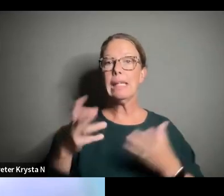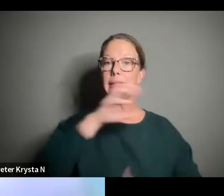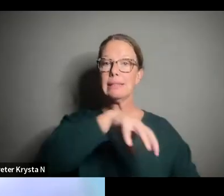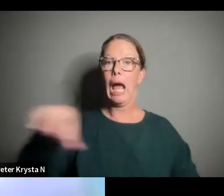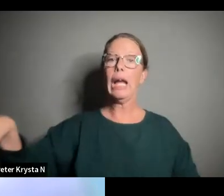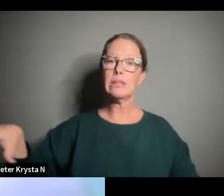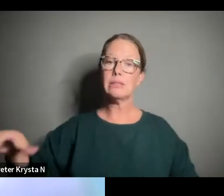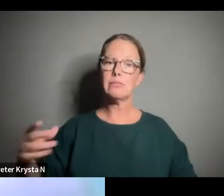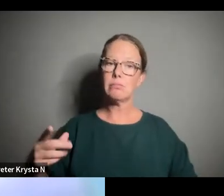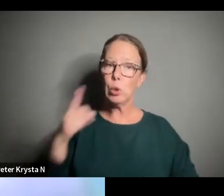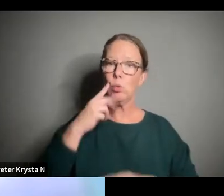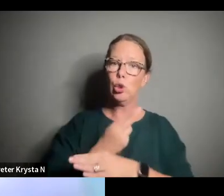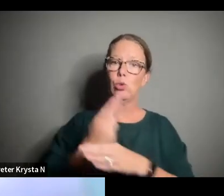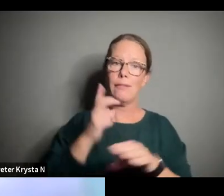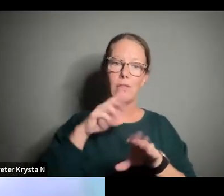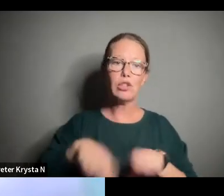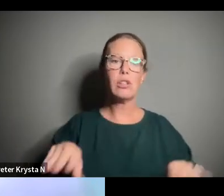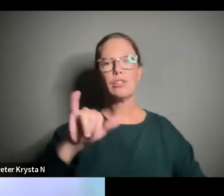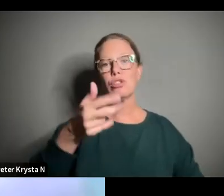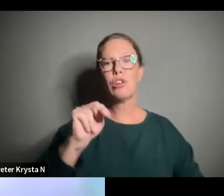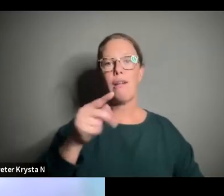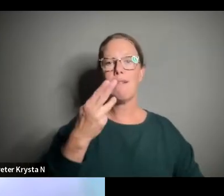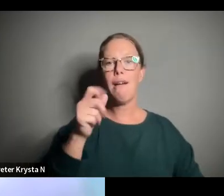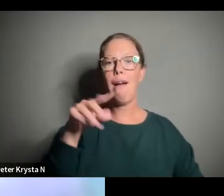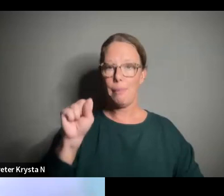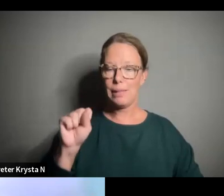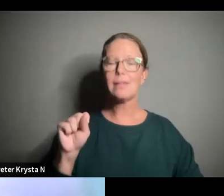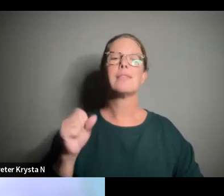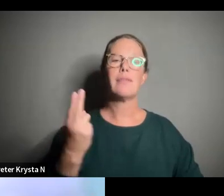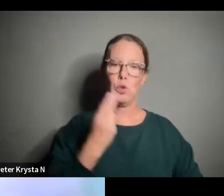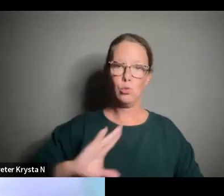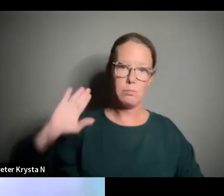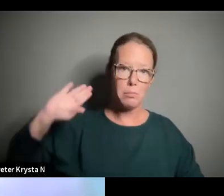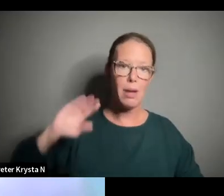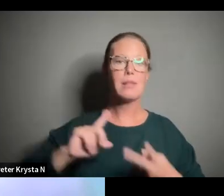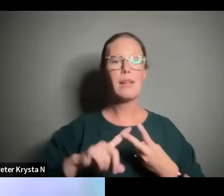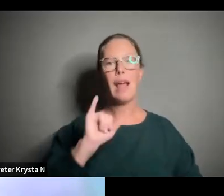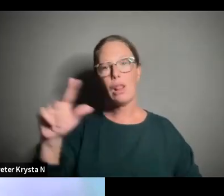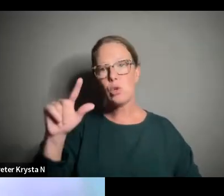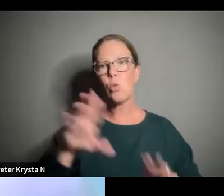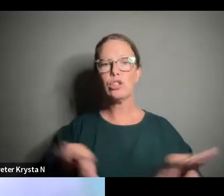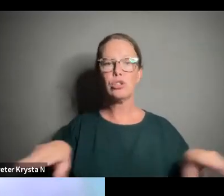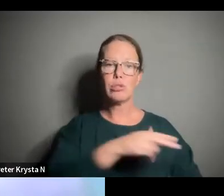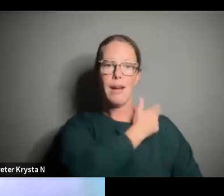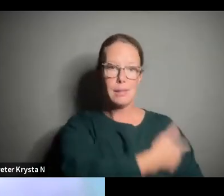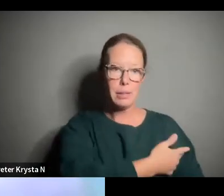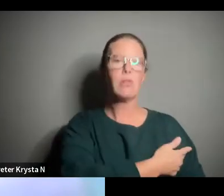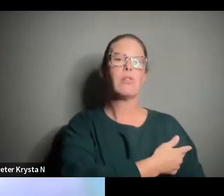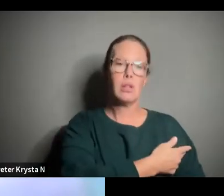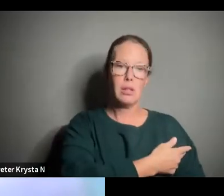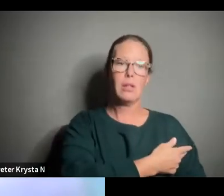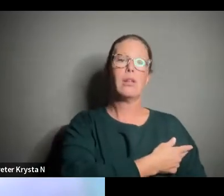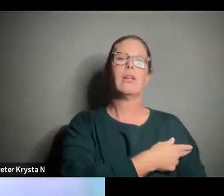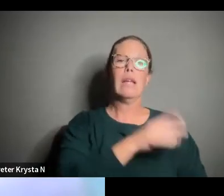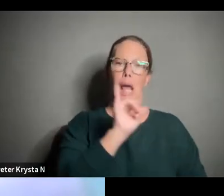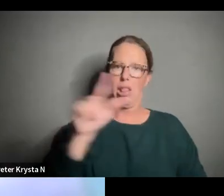though. So we have one, Johns Hopkins had been doing some in the past, and Illinois, the Children's Hospital of Illinois has done a series